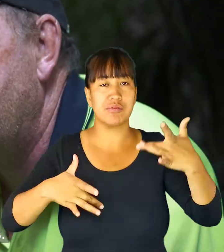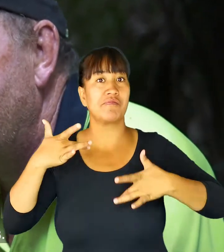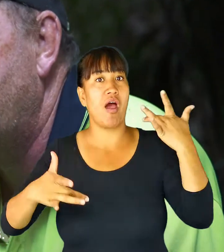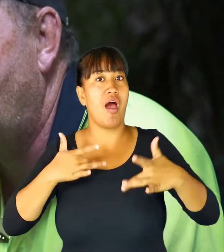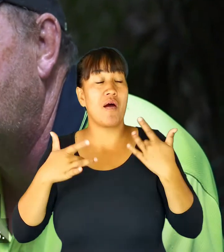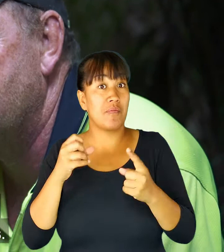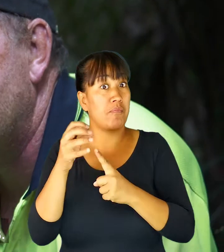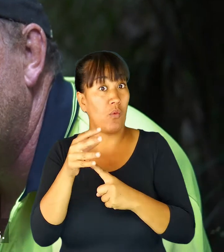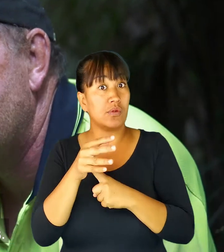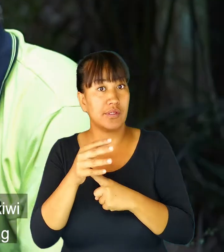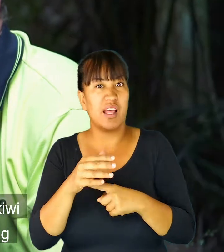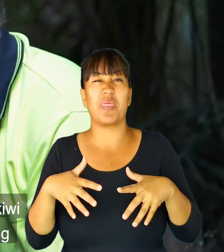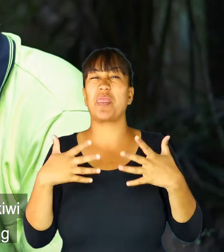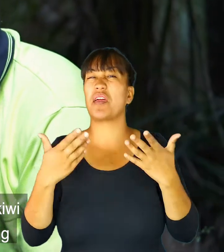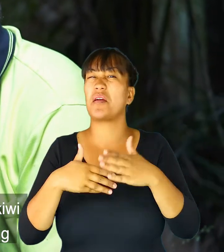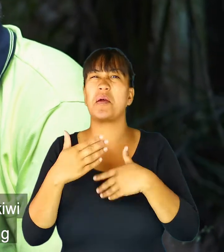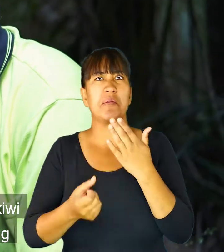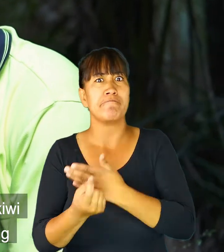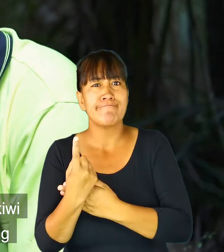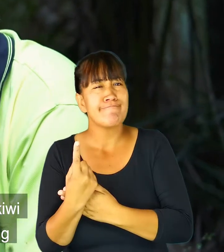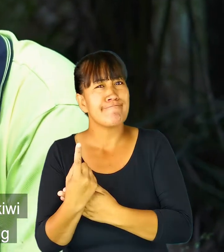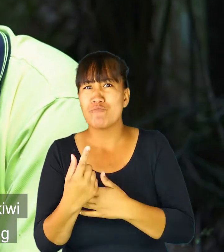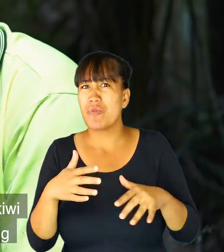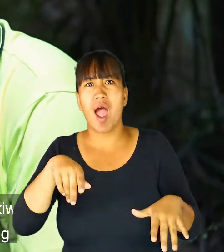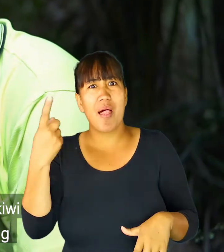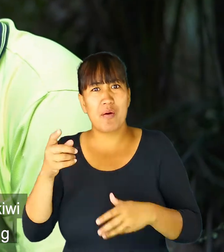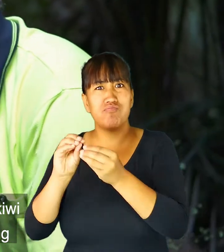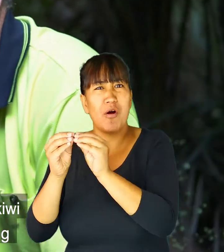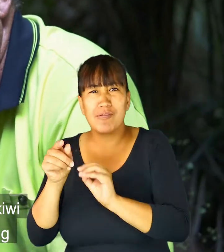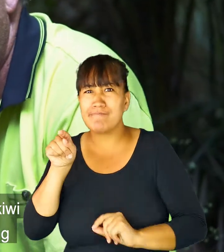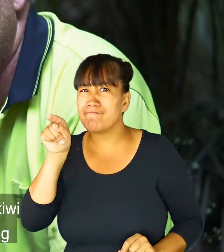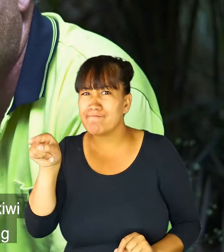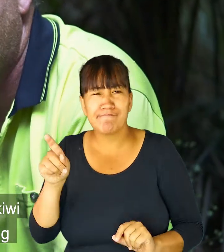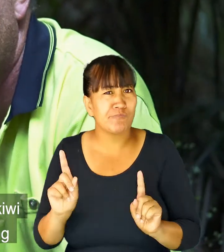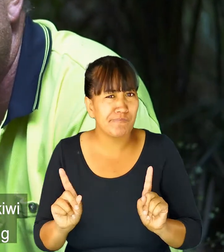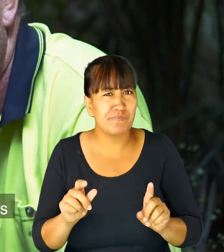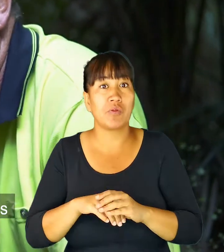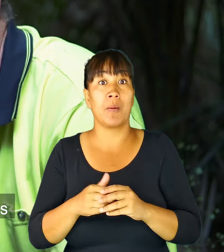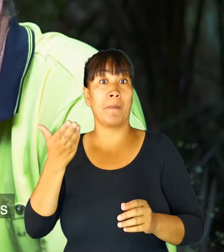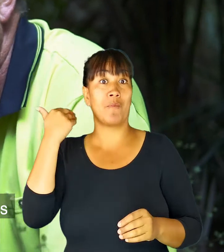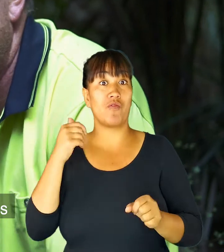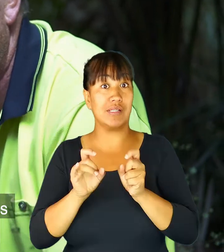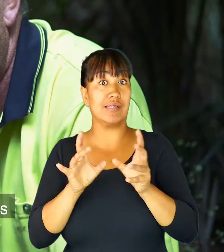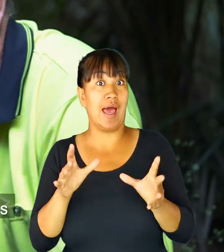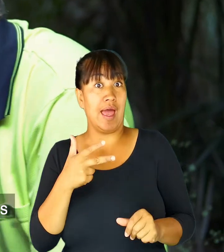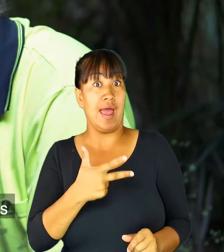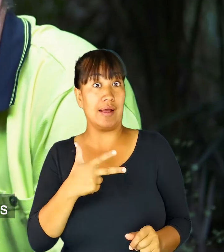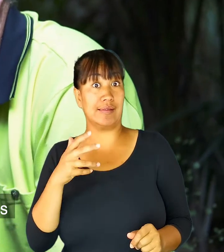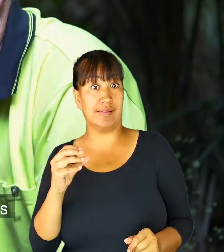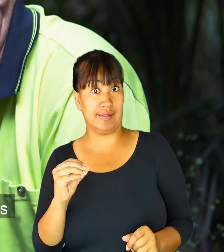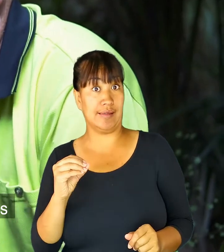we had a bigger problem in stoats. So because we had about 80 kiwi here originally, and we were trapping and saving the chicks, that was really